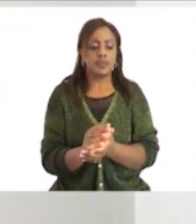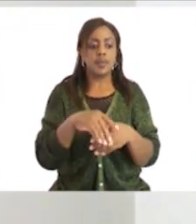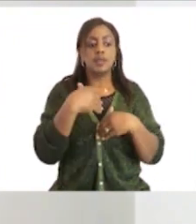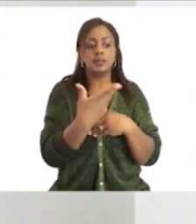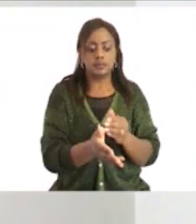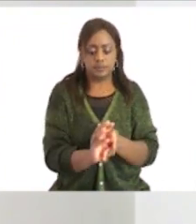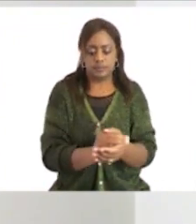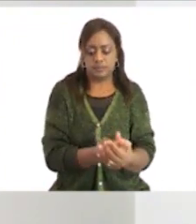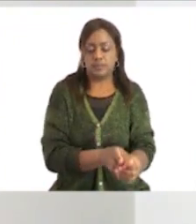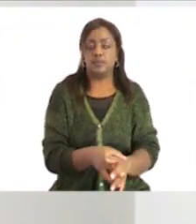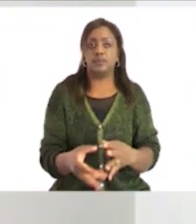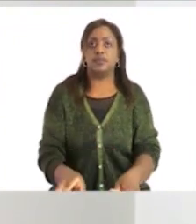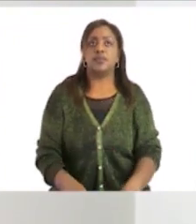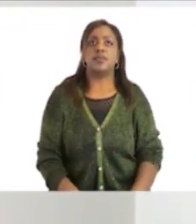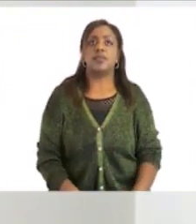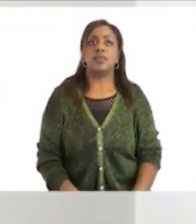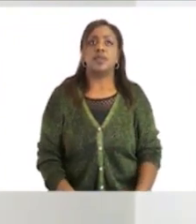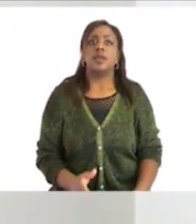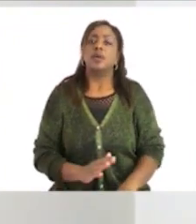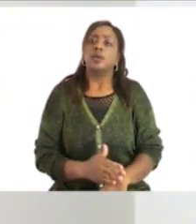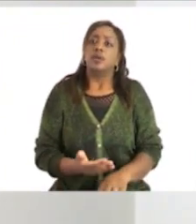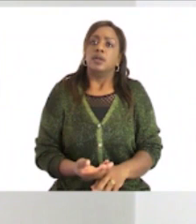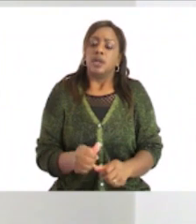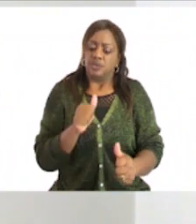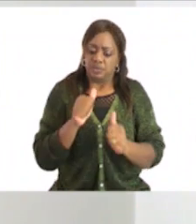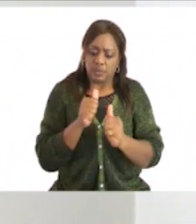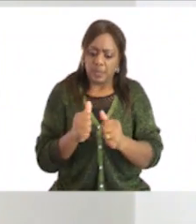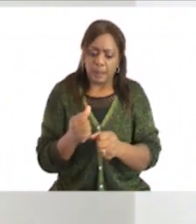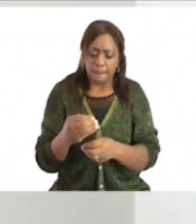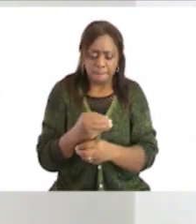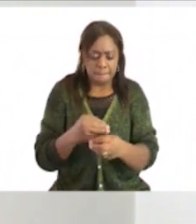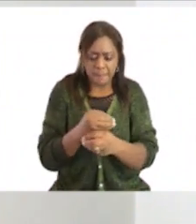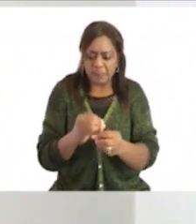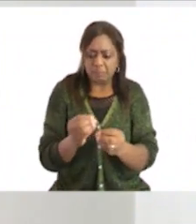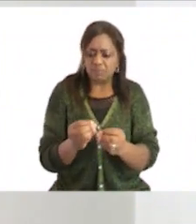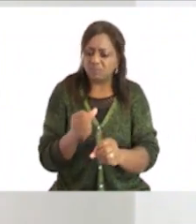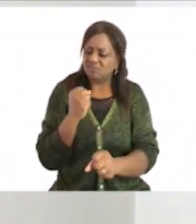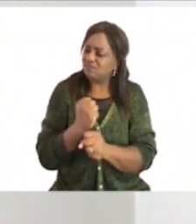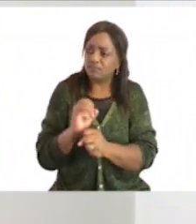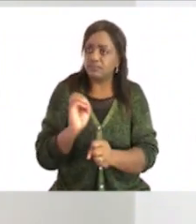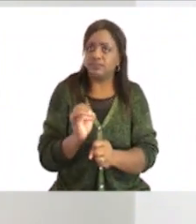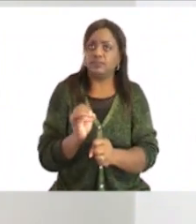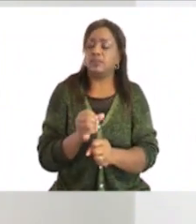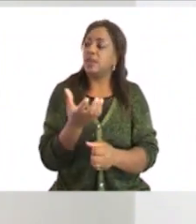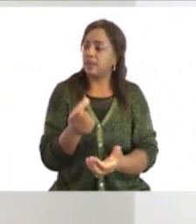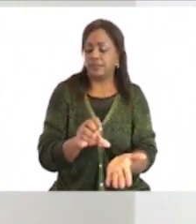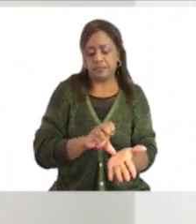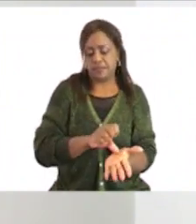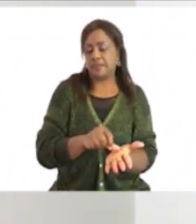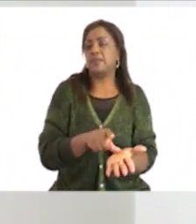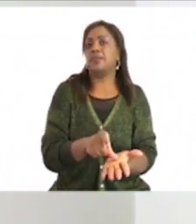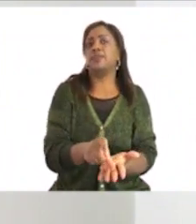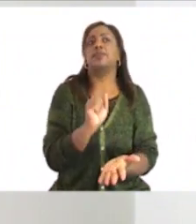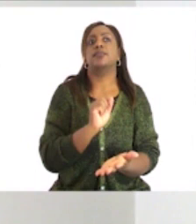hands. Uncooked food, dirty toilets, and dirty kitchens can also contain germs. So